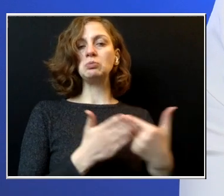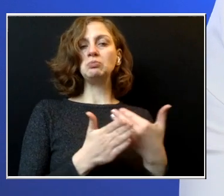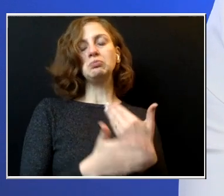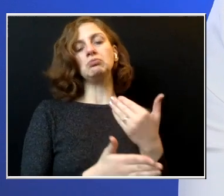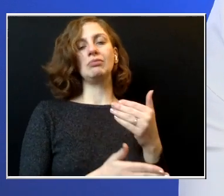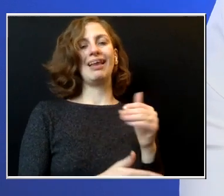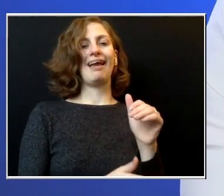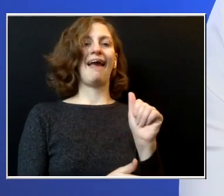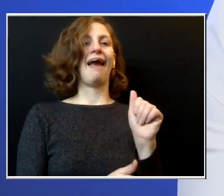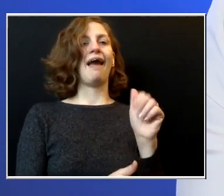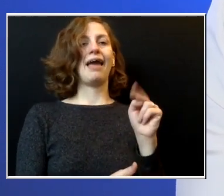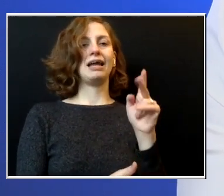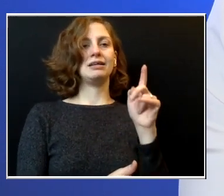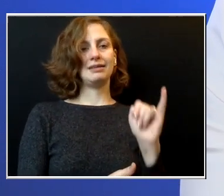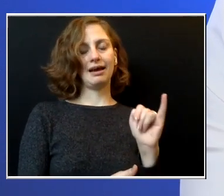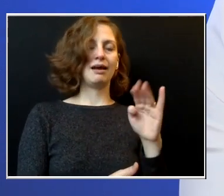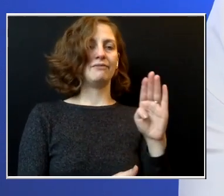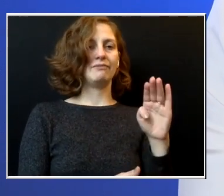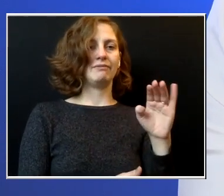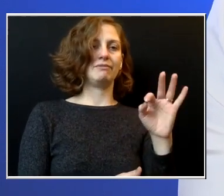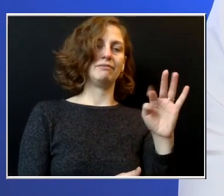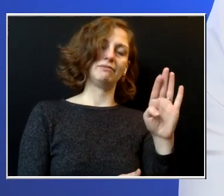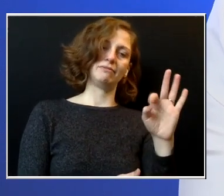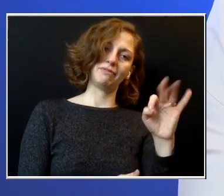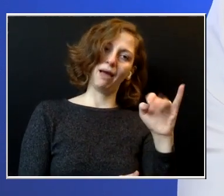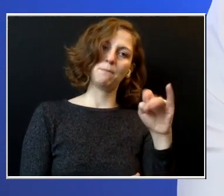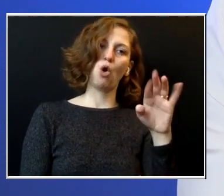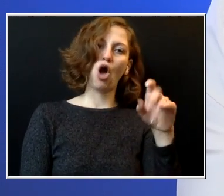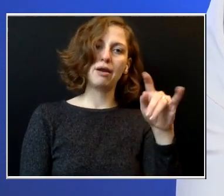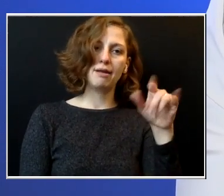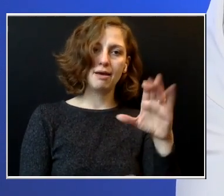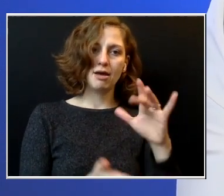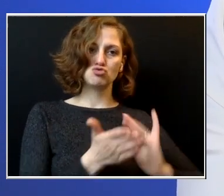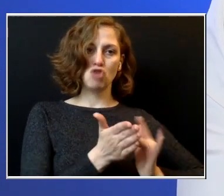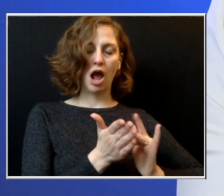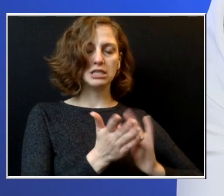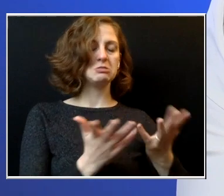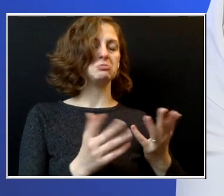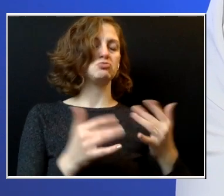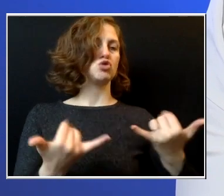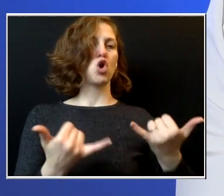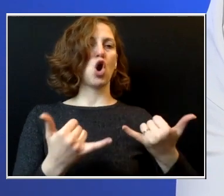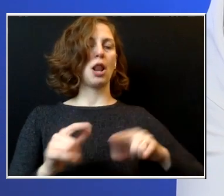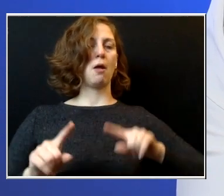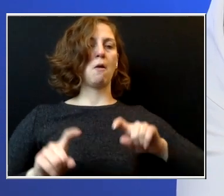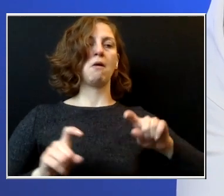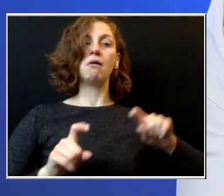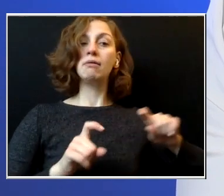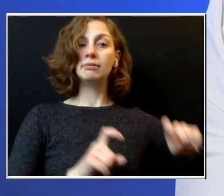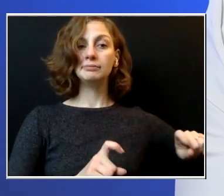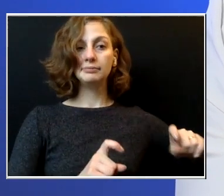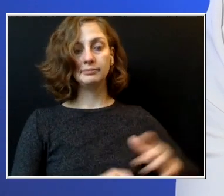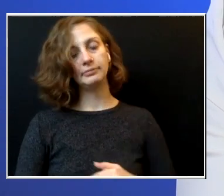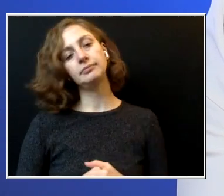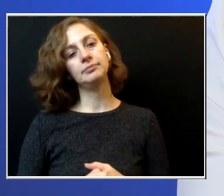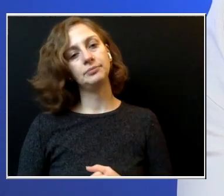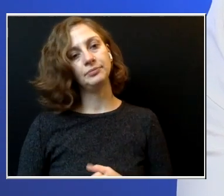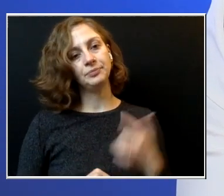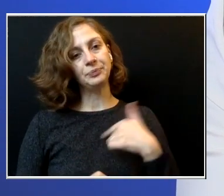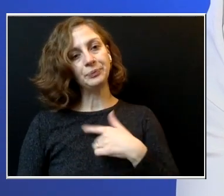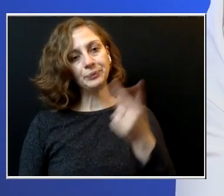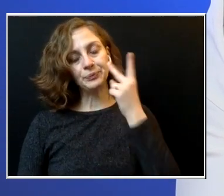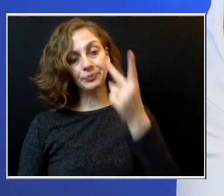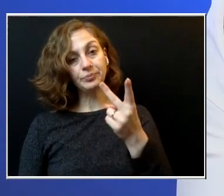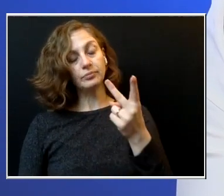at KU. Madonna's been involved in a couple of these trials, and we're starting to see that not only are we developing better